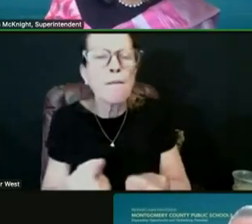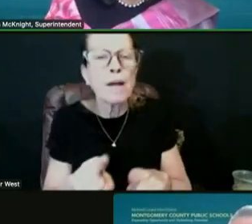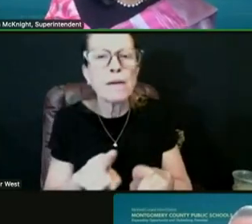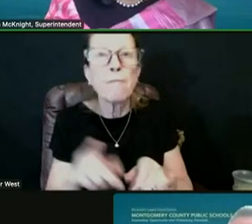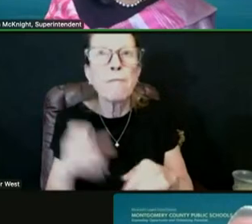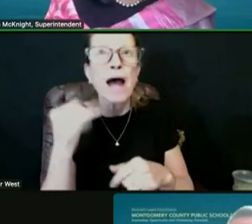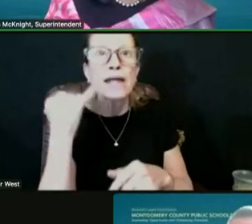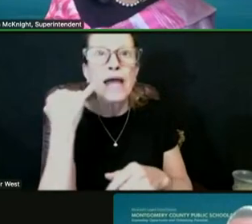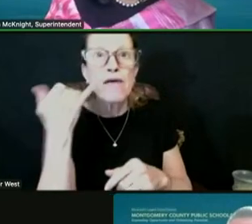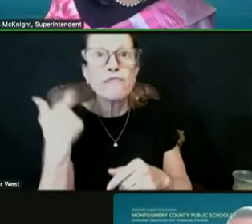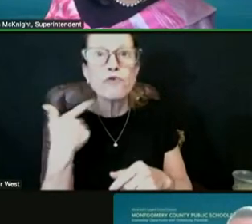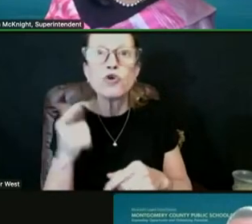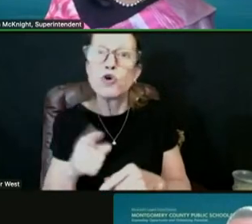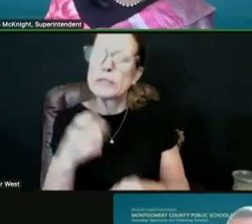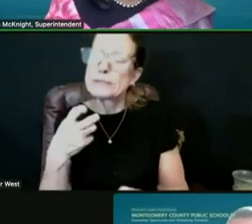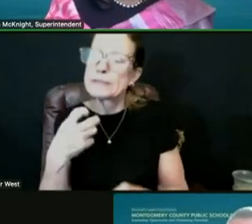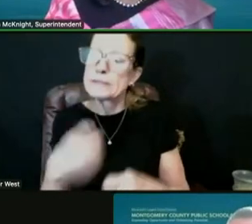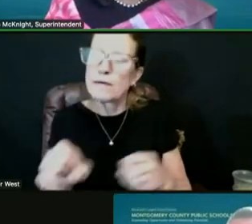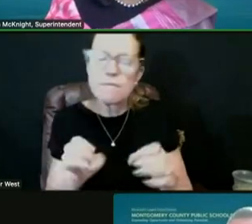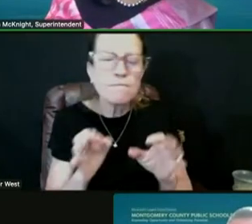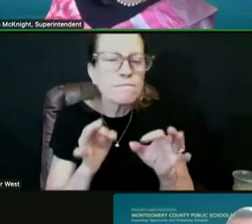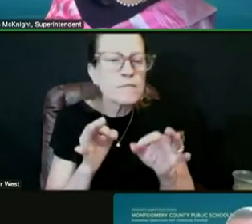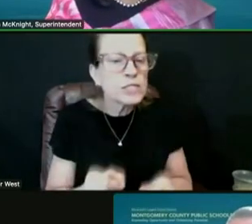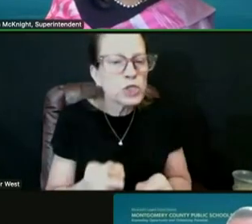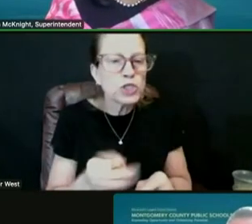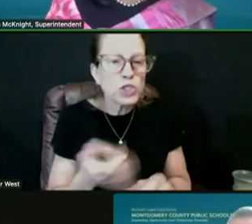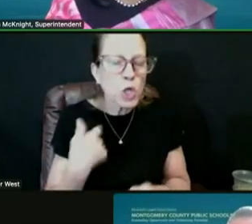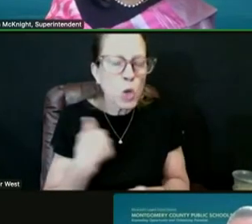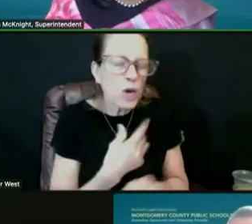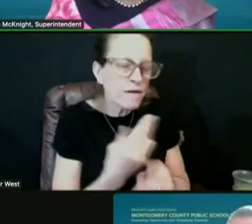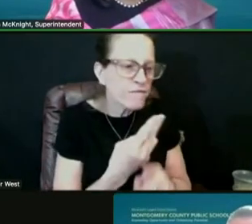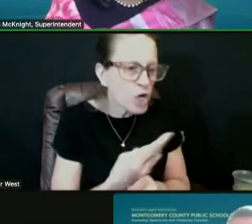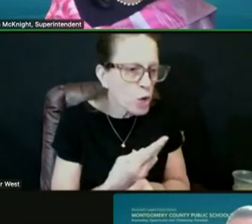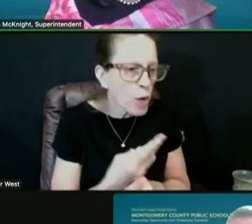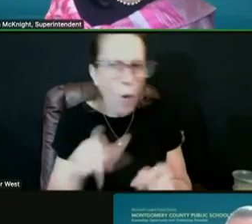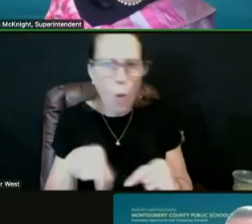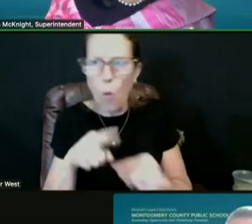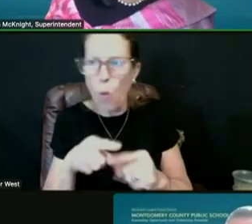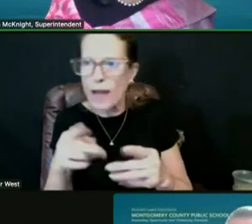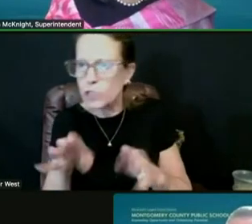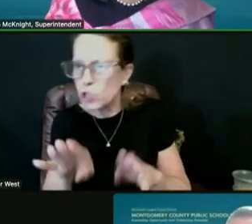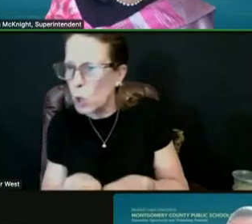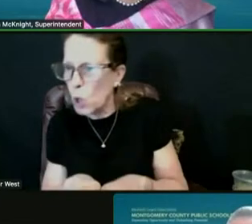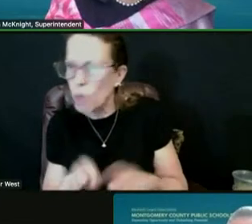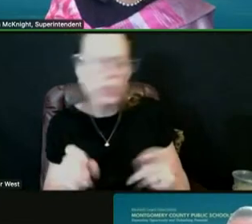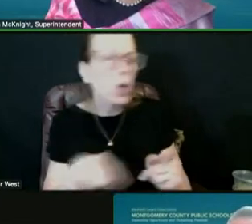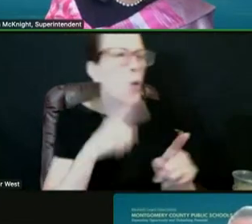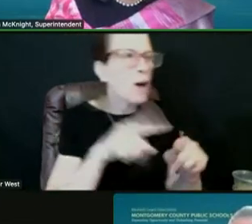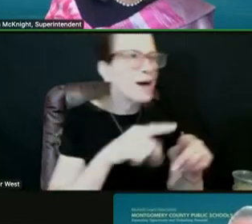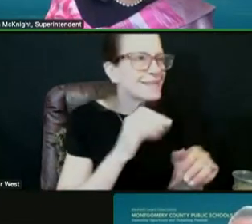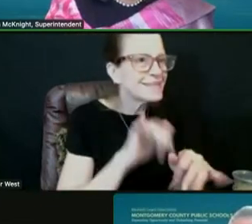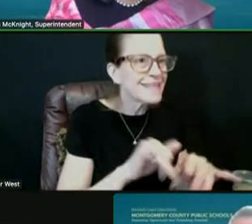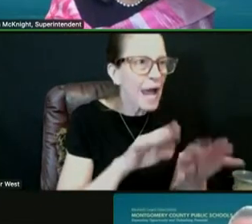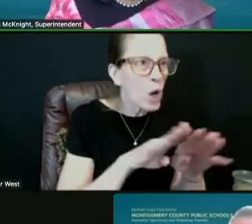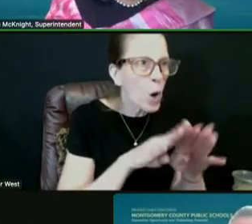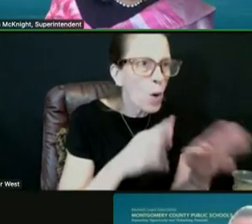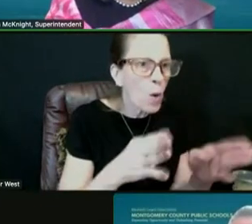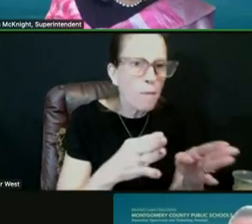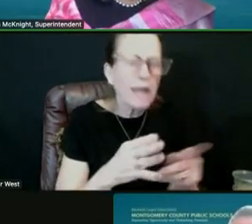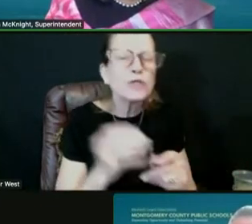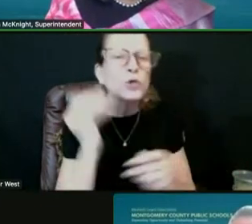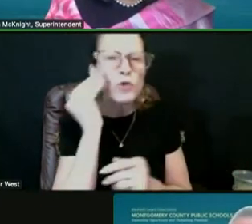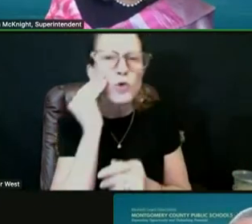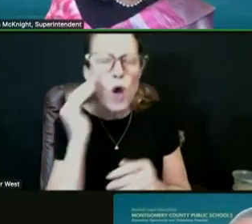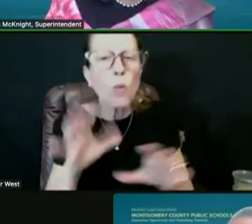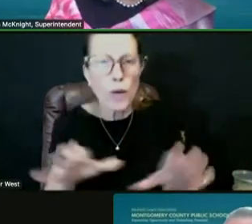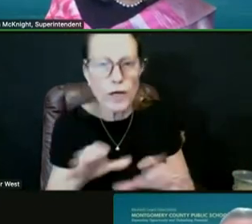tough decisions, it is always in the best interest of our students and staff. So just a quick recap. Yesterday, as you all know,